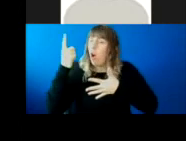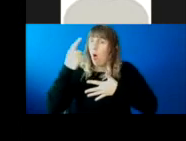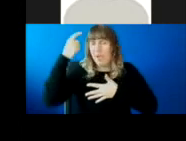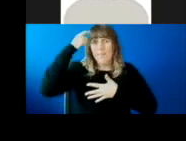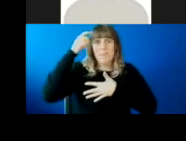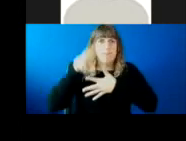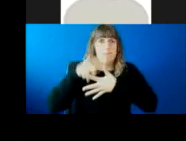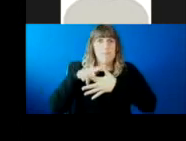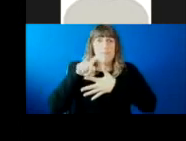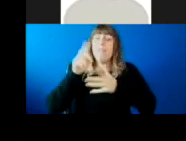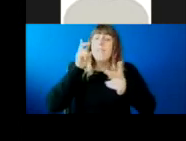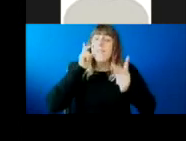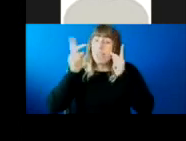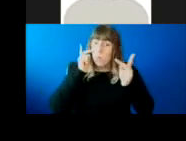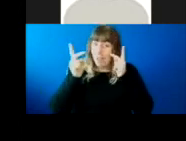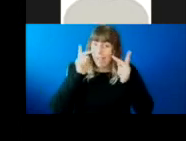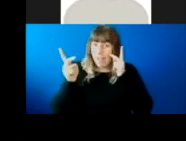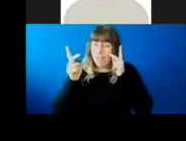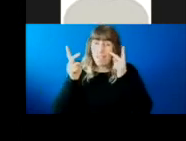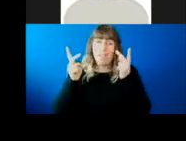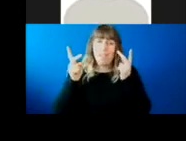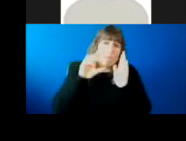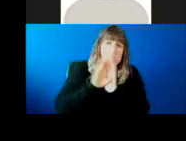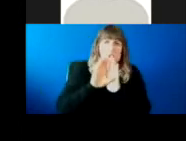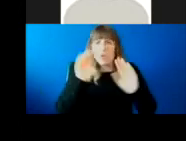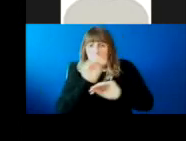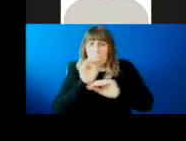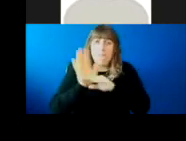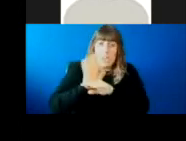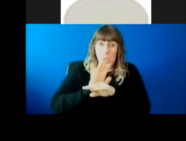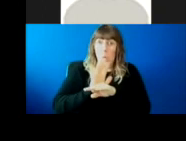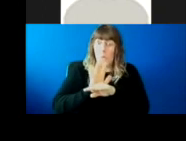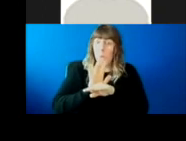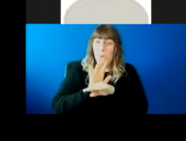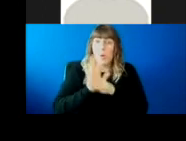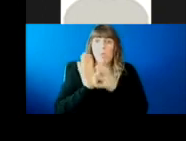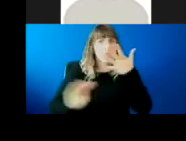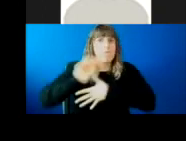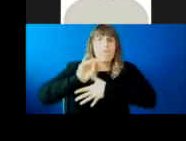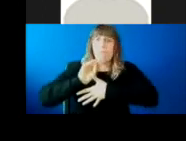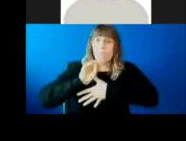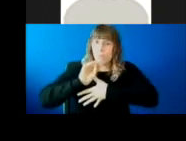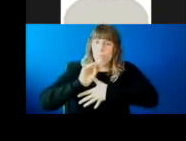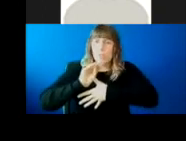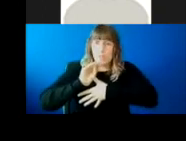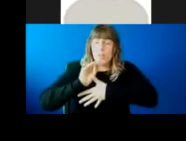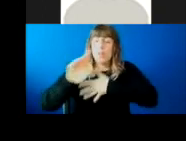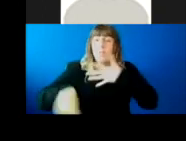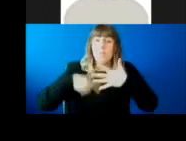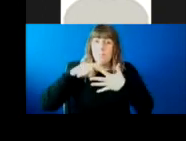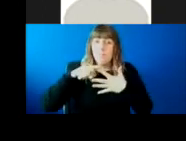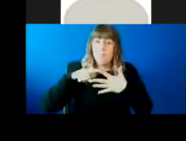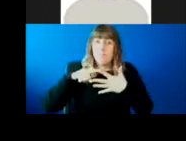are visuals. Anything animated or video gets favored. Anything that's sort